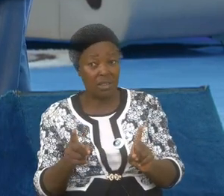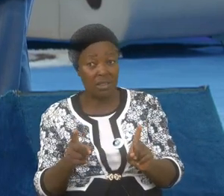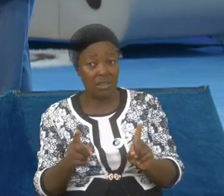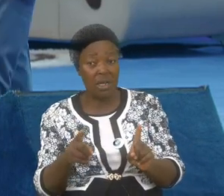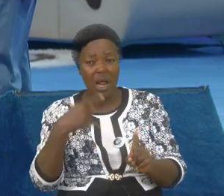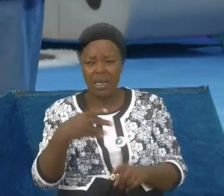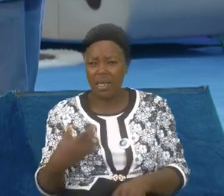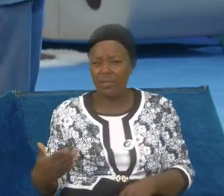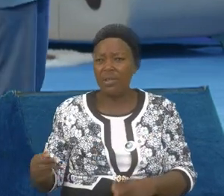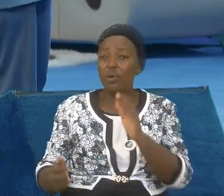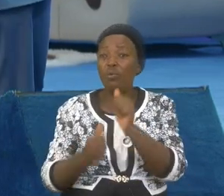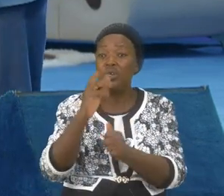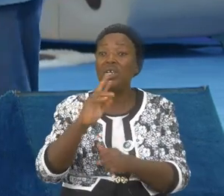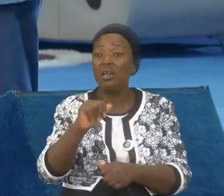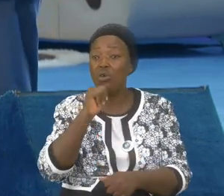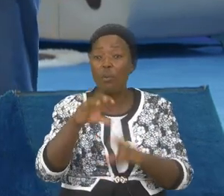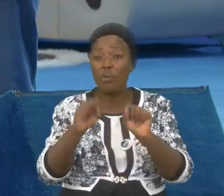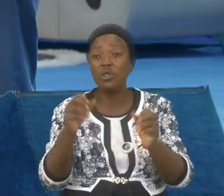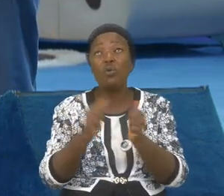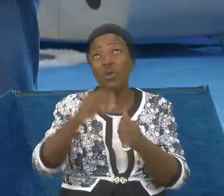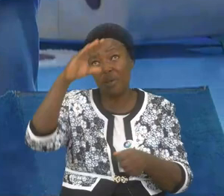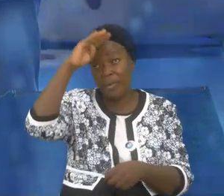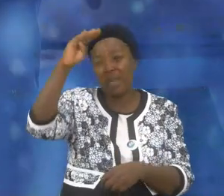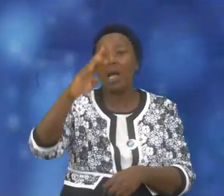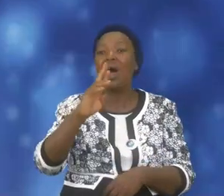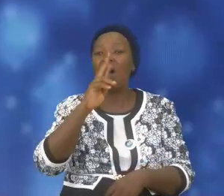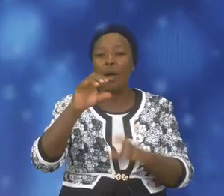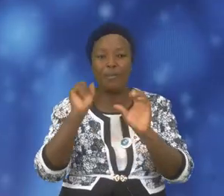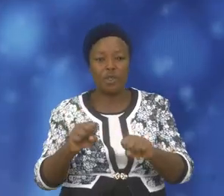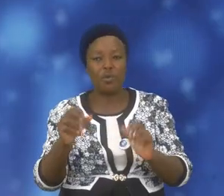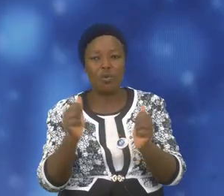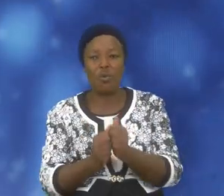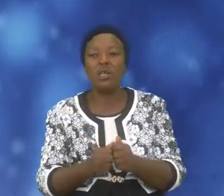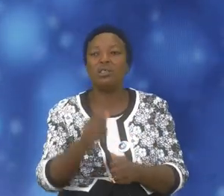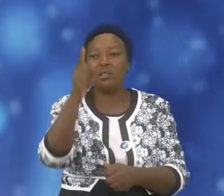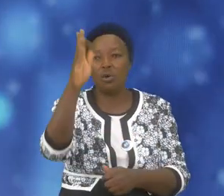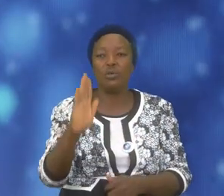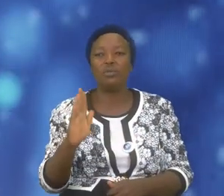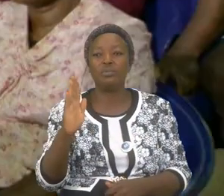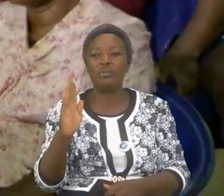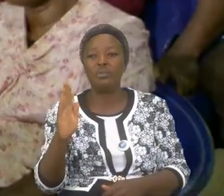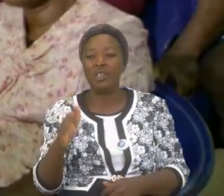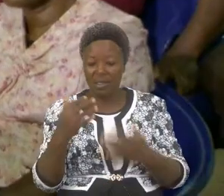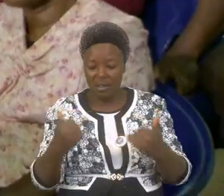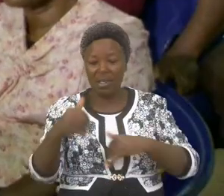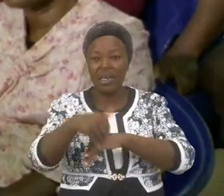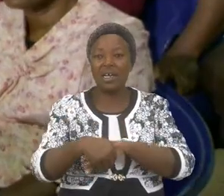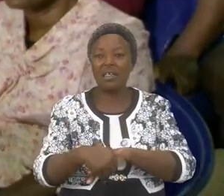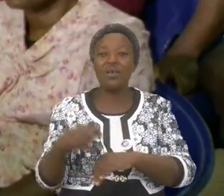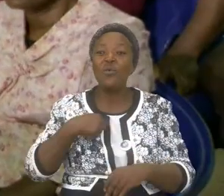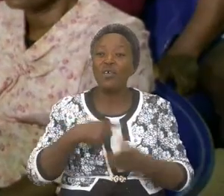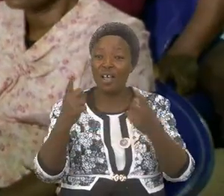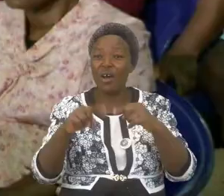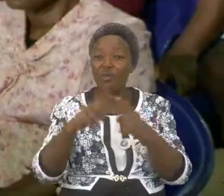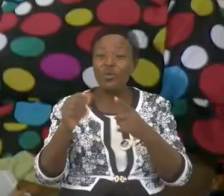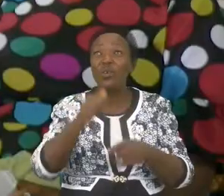are possible with God. Tonight, we come to a God of all possibility. He will